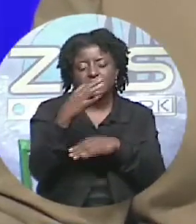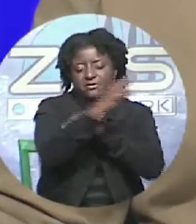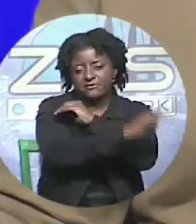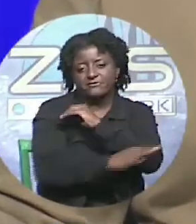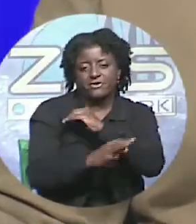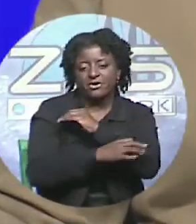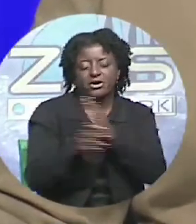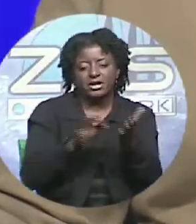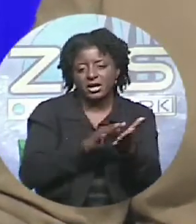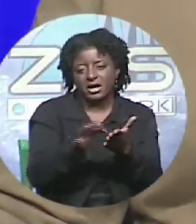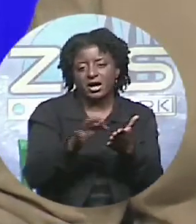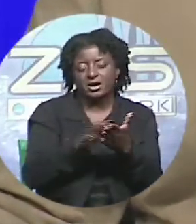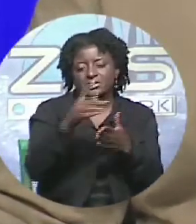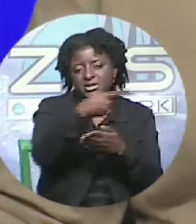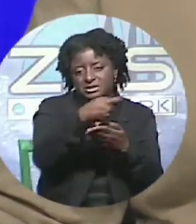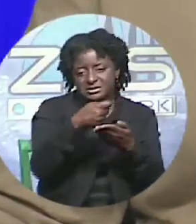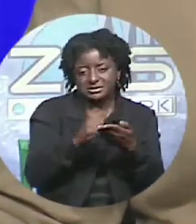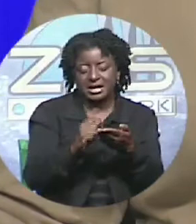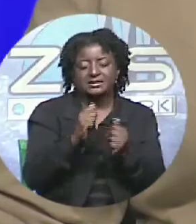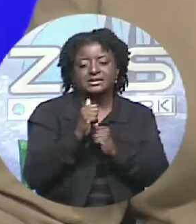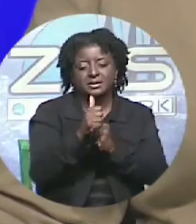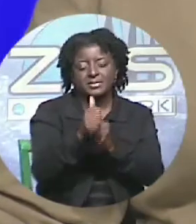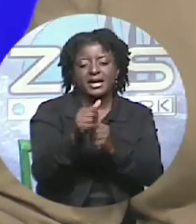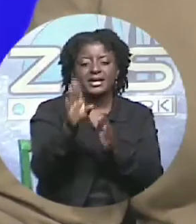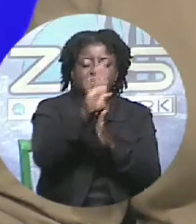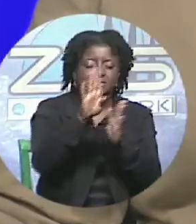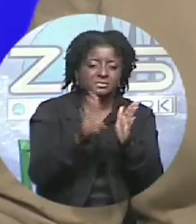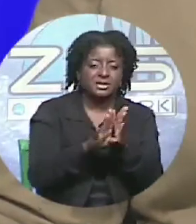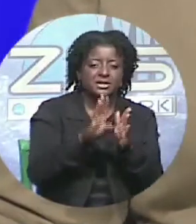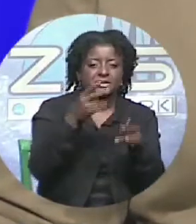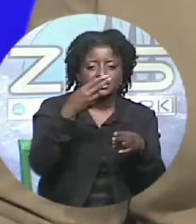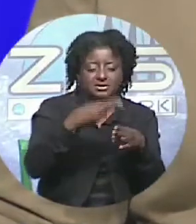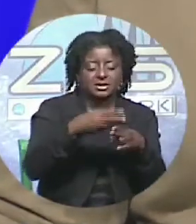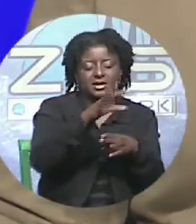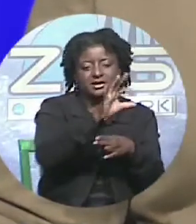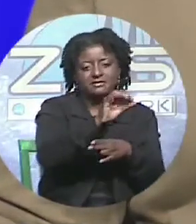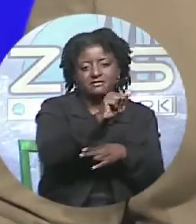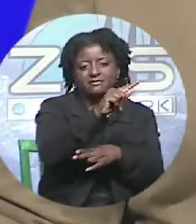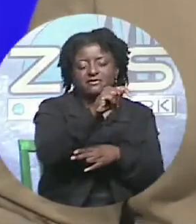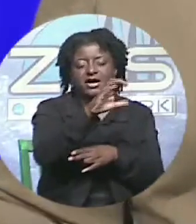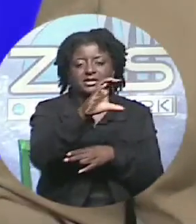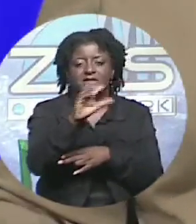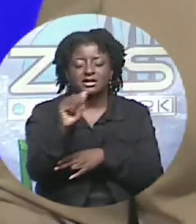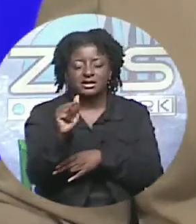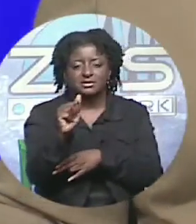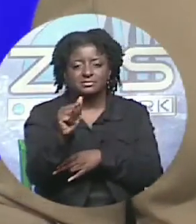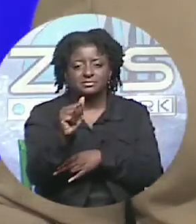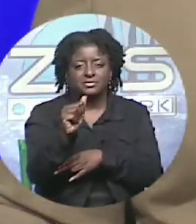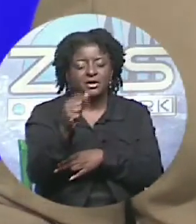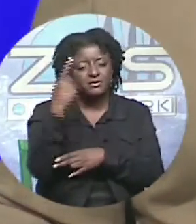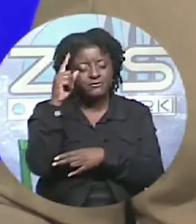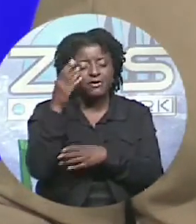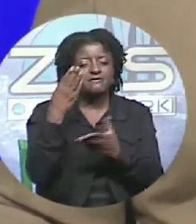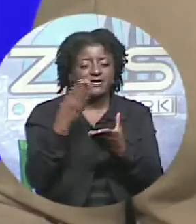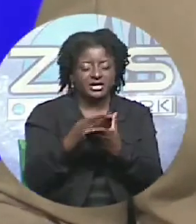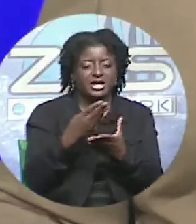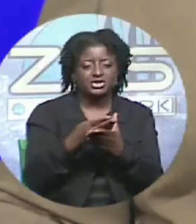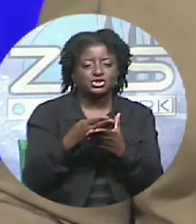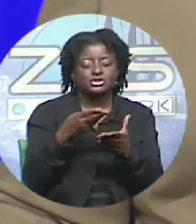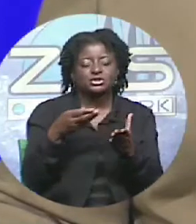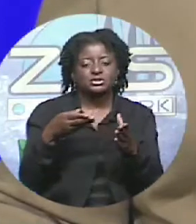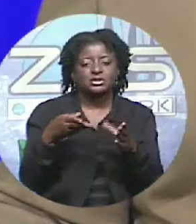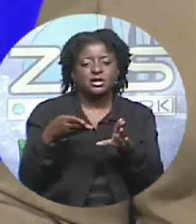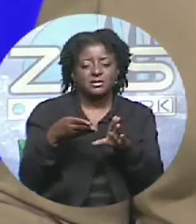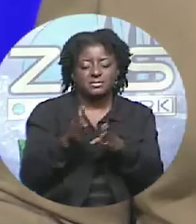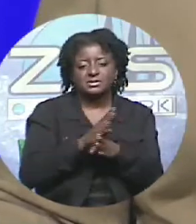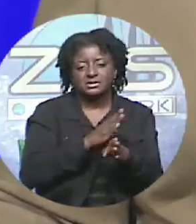Bill, better known as FATCA. The bill cements an agreement with the United States for financial institutions to give information on their U.S. customers